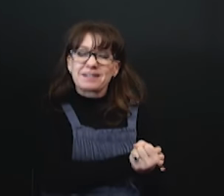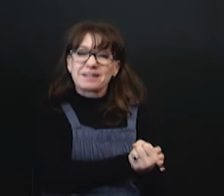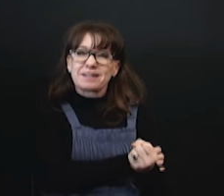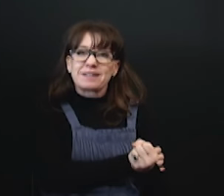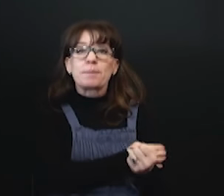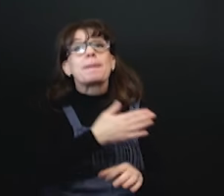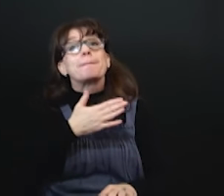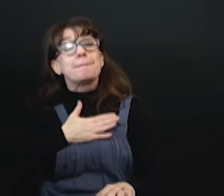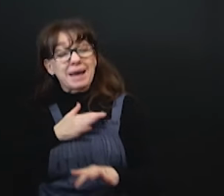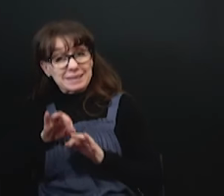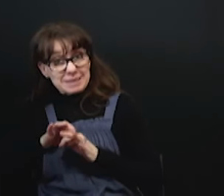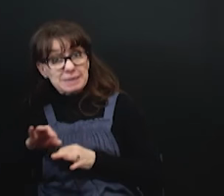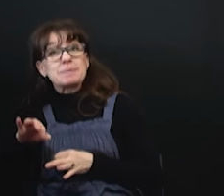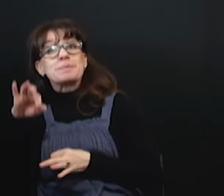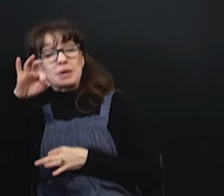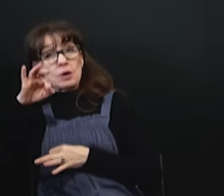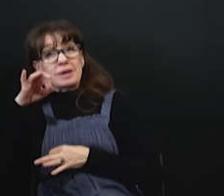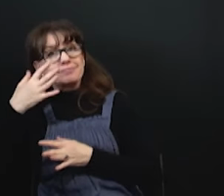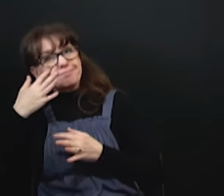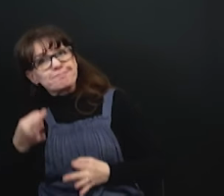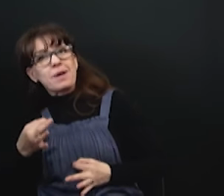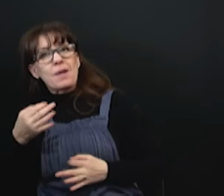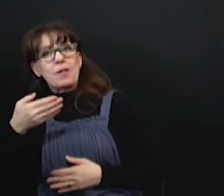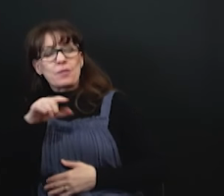but by my spirit, says the Lord.